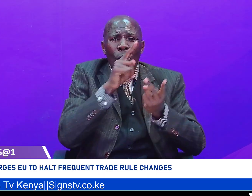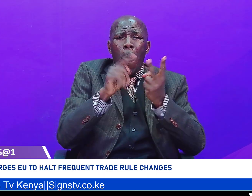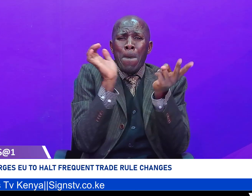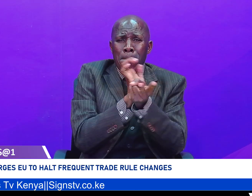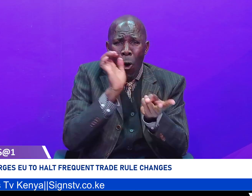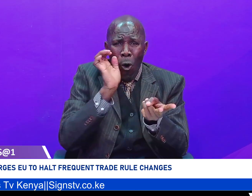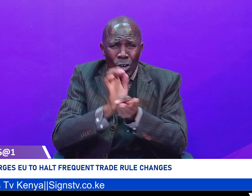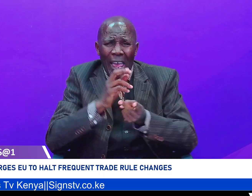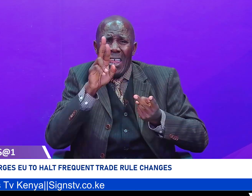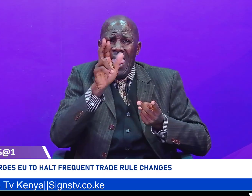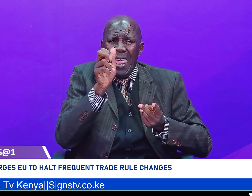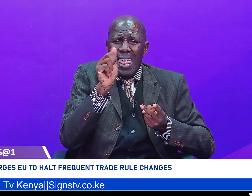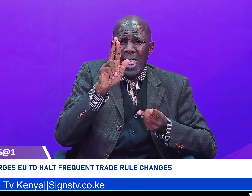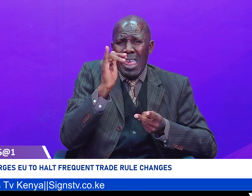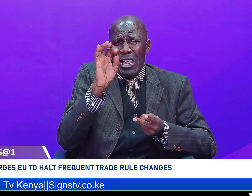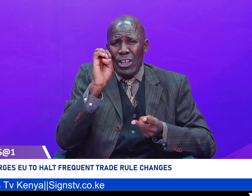Bondo,